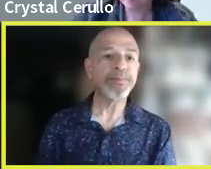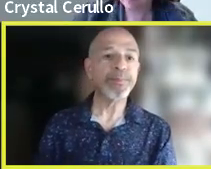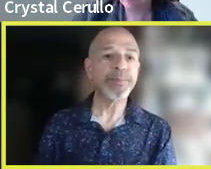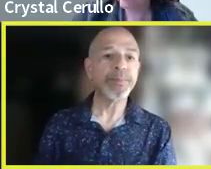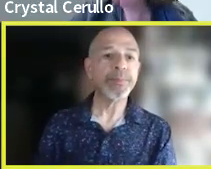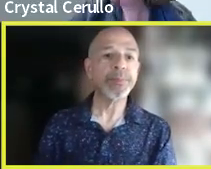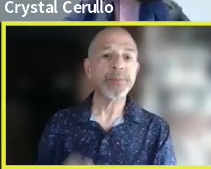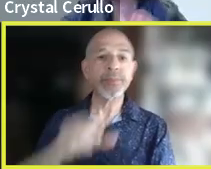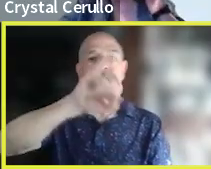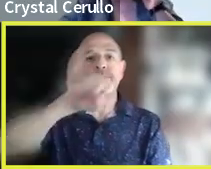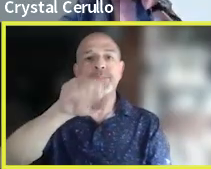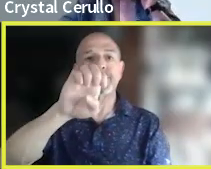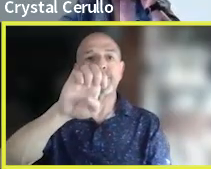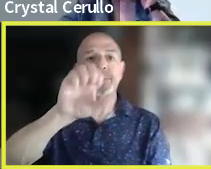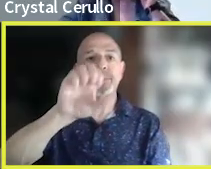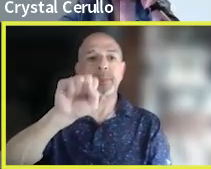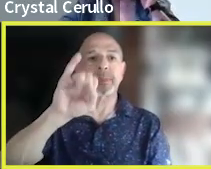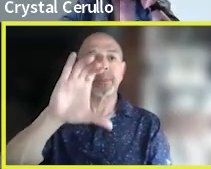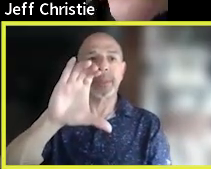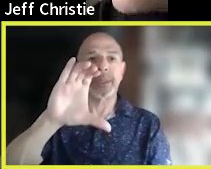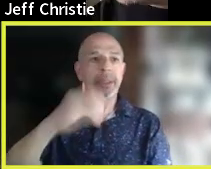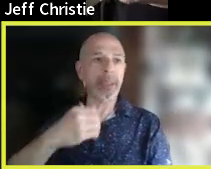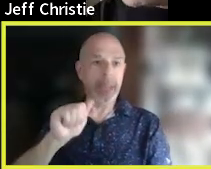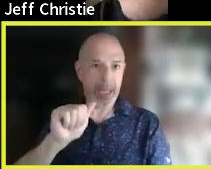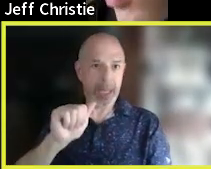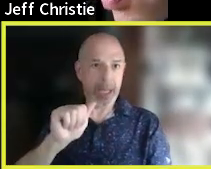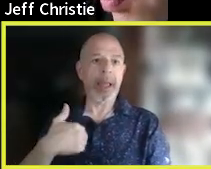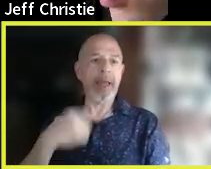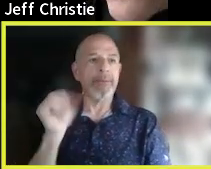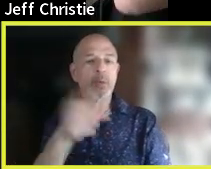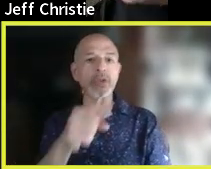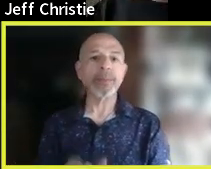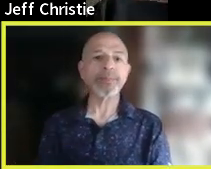So I know that at the conference